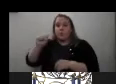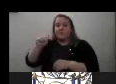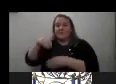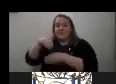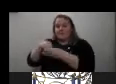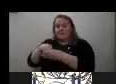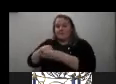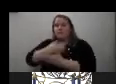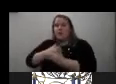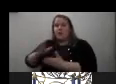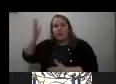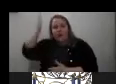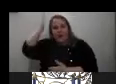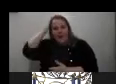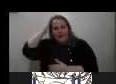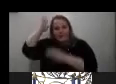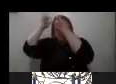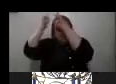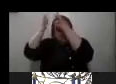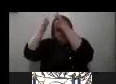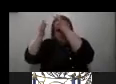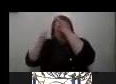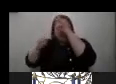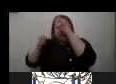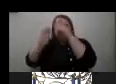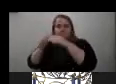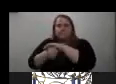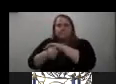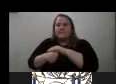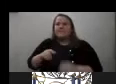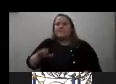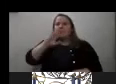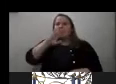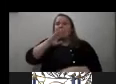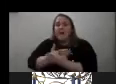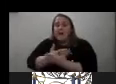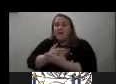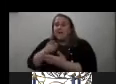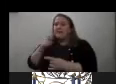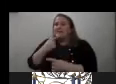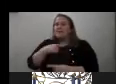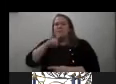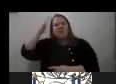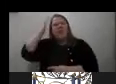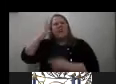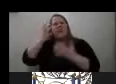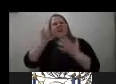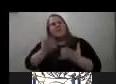hat. And her daughter, it is said, complained bitterly about how heavy her hat was,